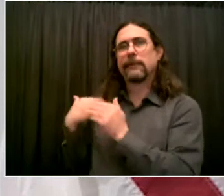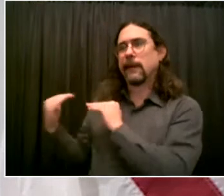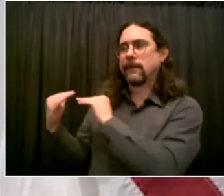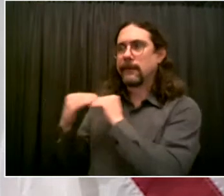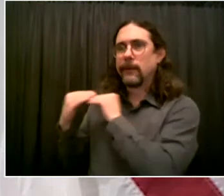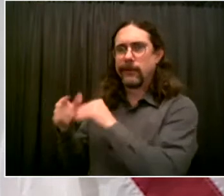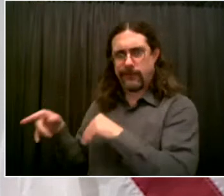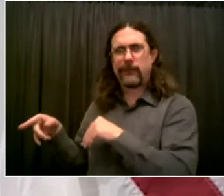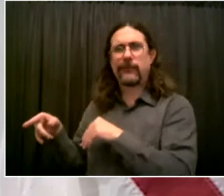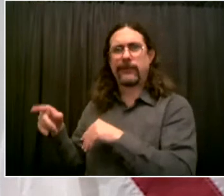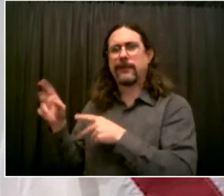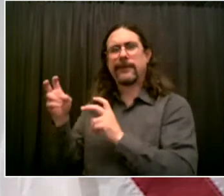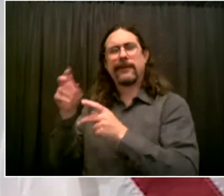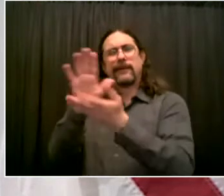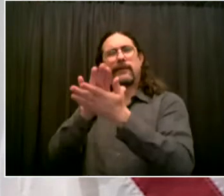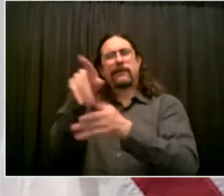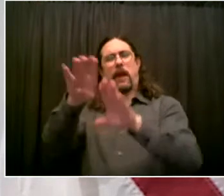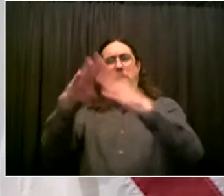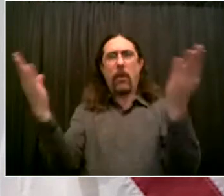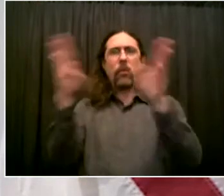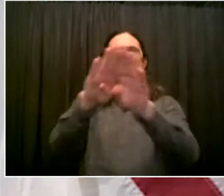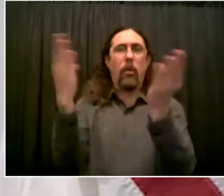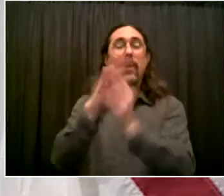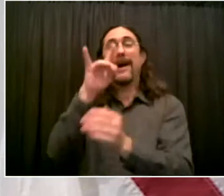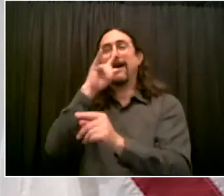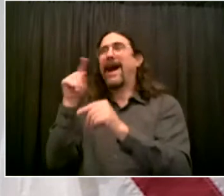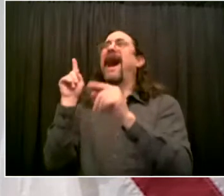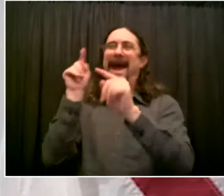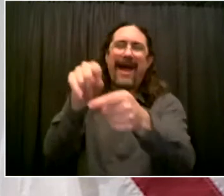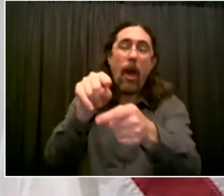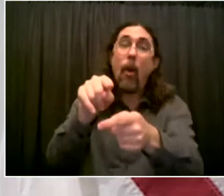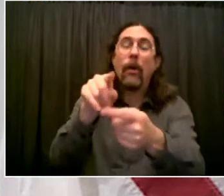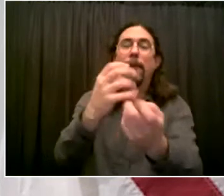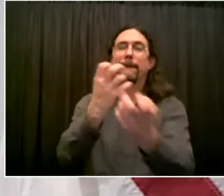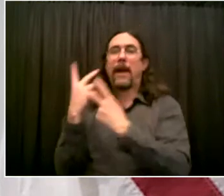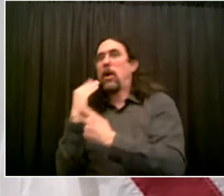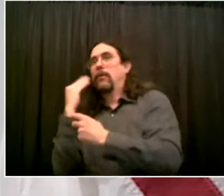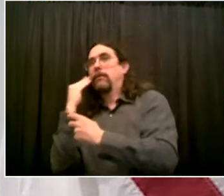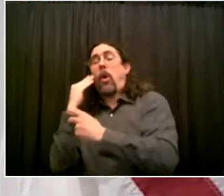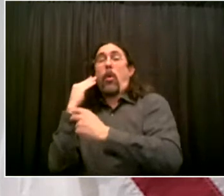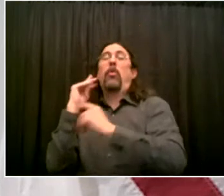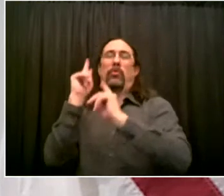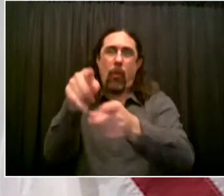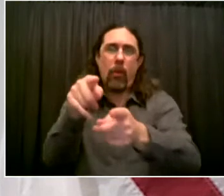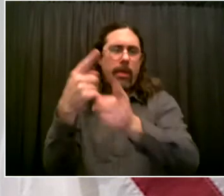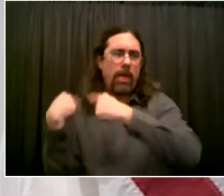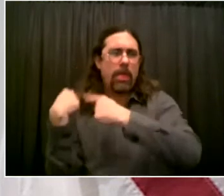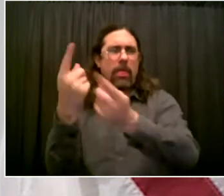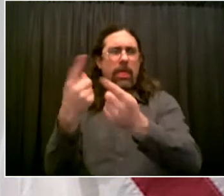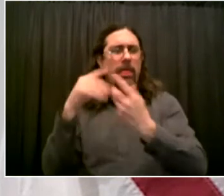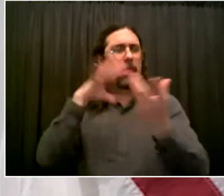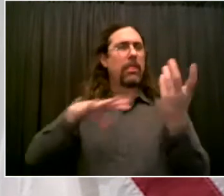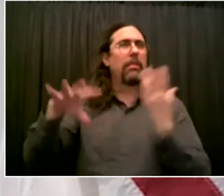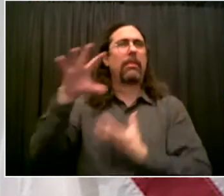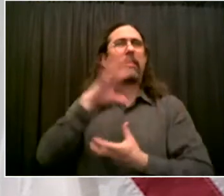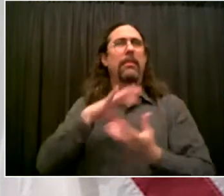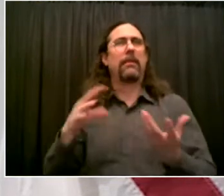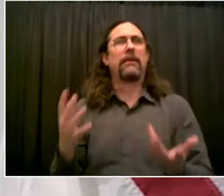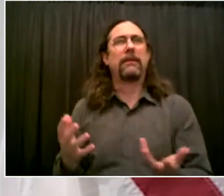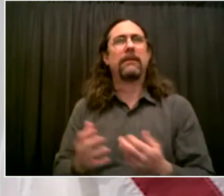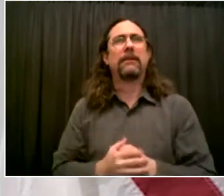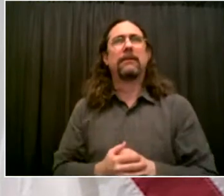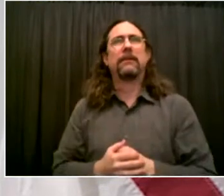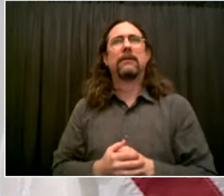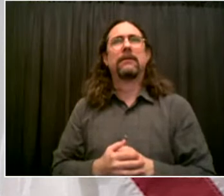school. Their student's first day, 9th grader, I think I said, is April 5th. They're only getting 2 days a week of